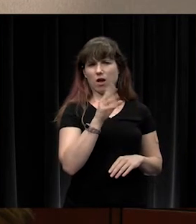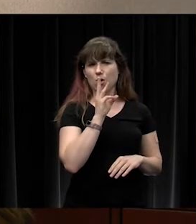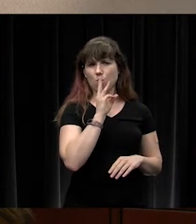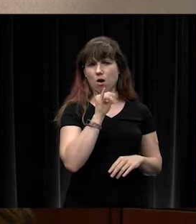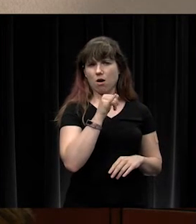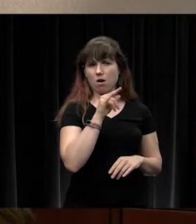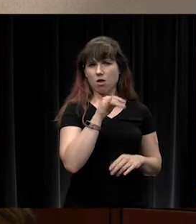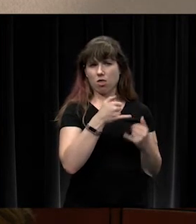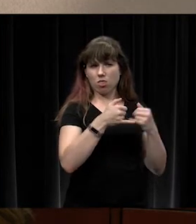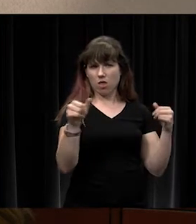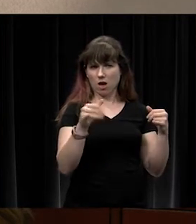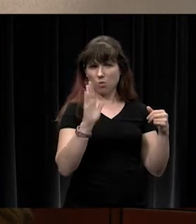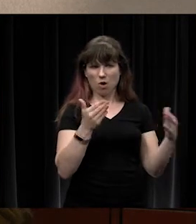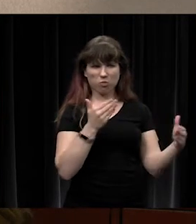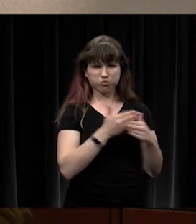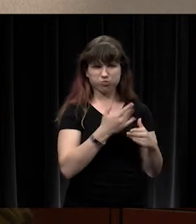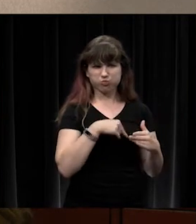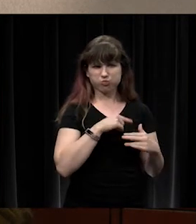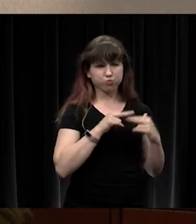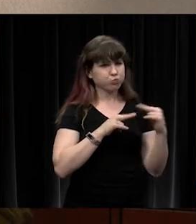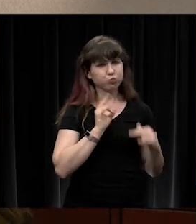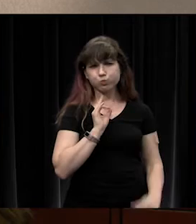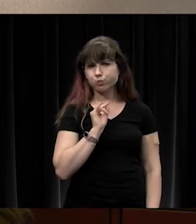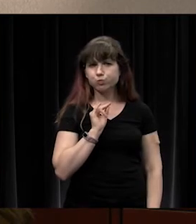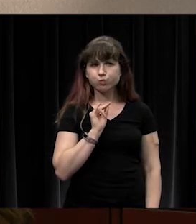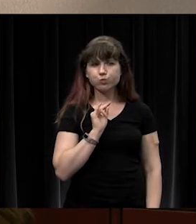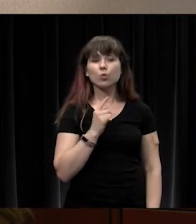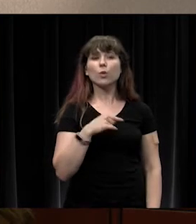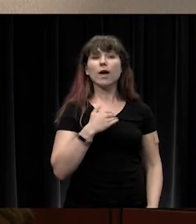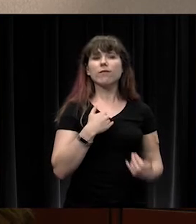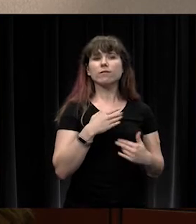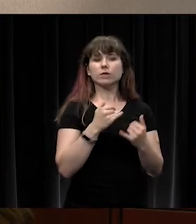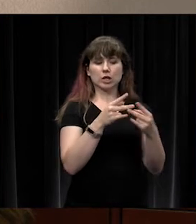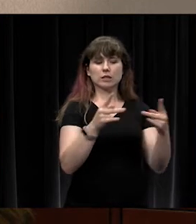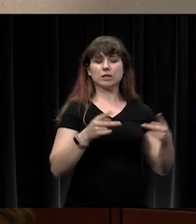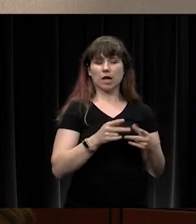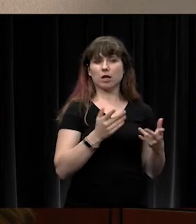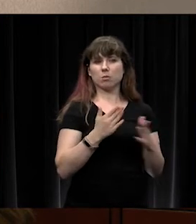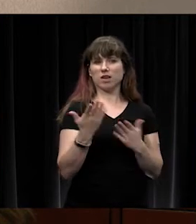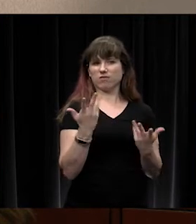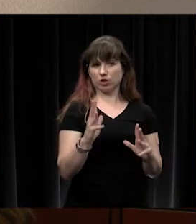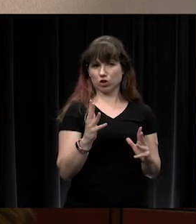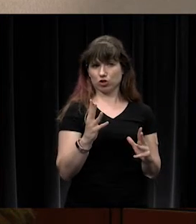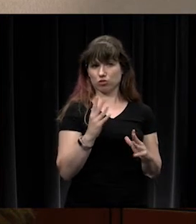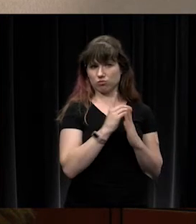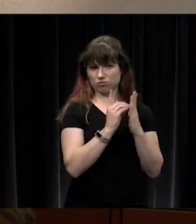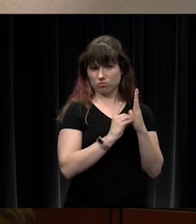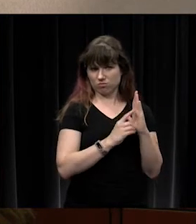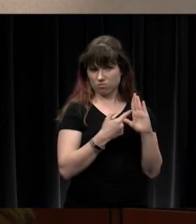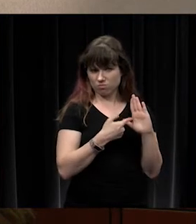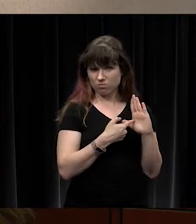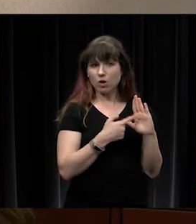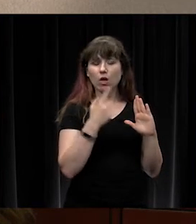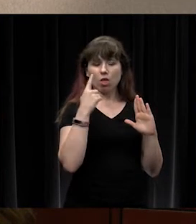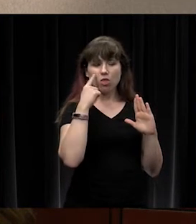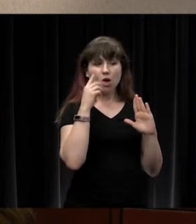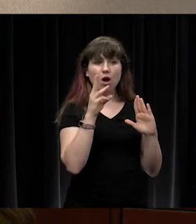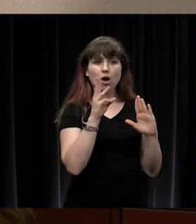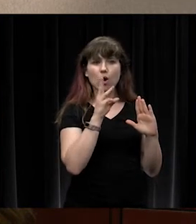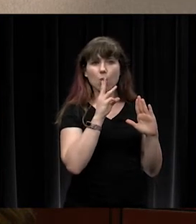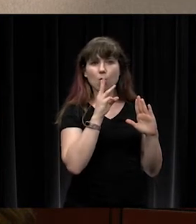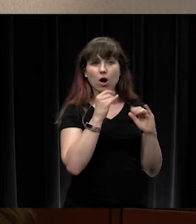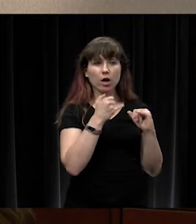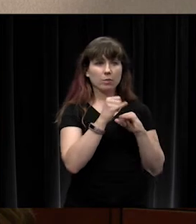where we had anticipated it. We do have a site plan for that school already. This is where we thought that the water main would be.